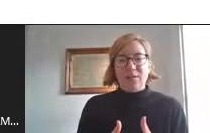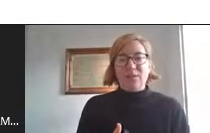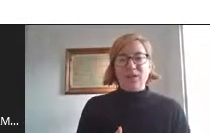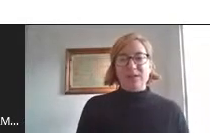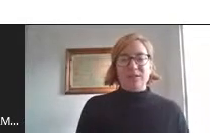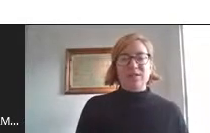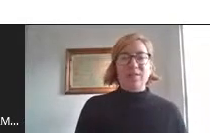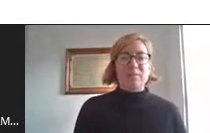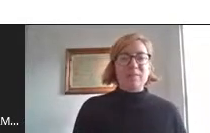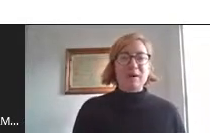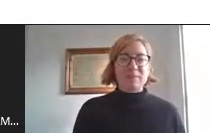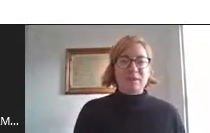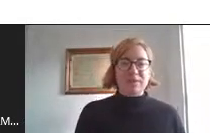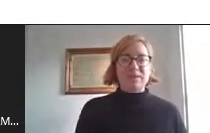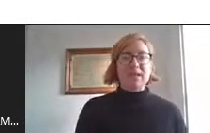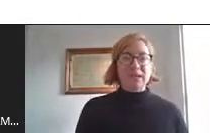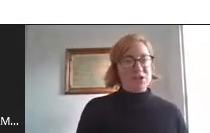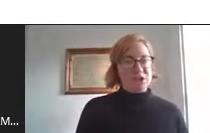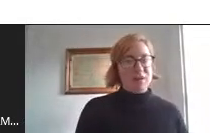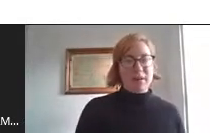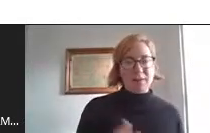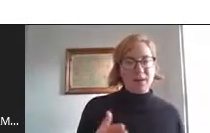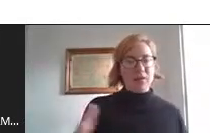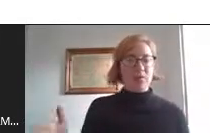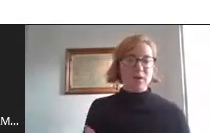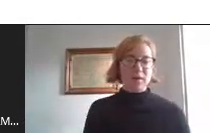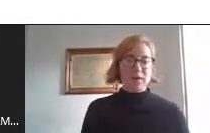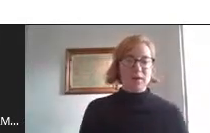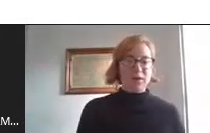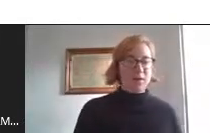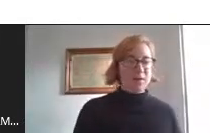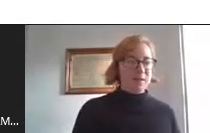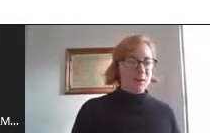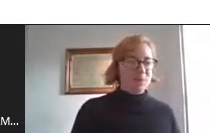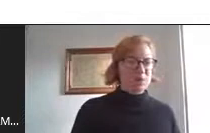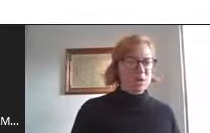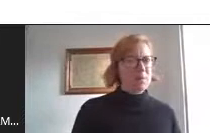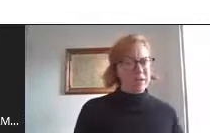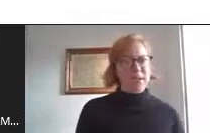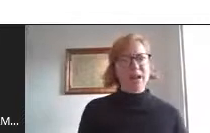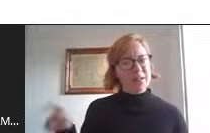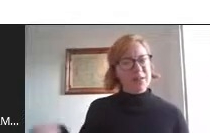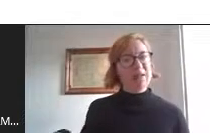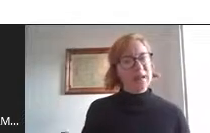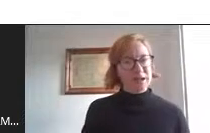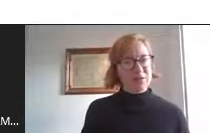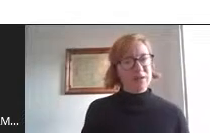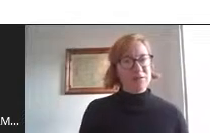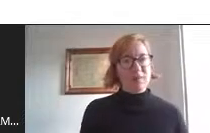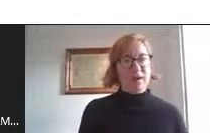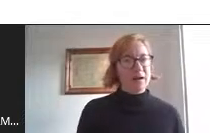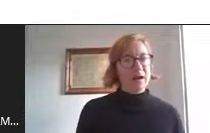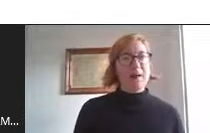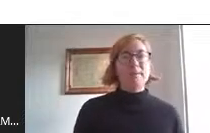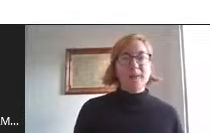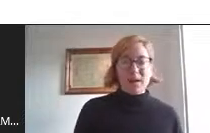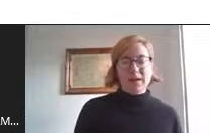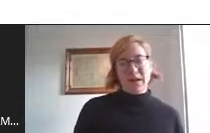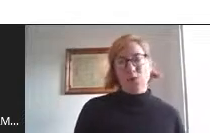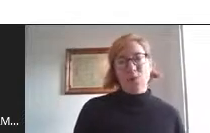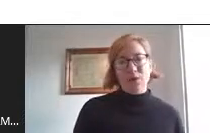extra factor. So it might be that the teacher, maybe after a few weeks, the teacher might say, oh, do you mind, can I sit in here and do